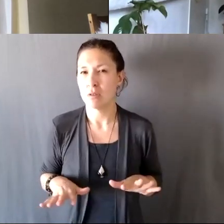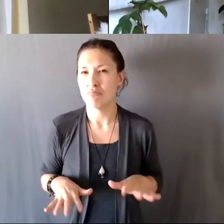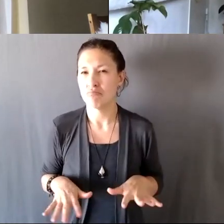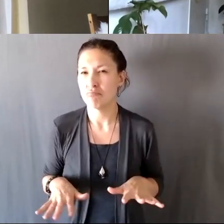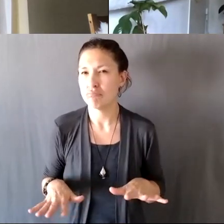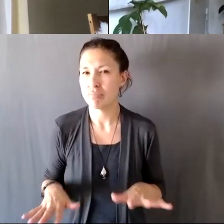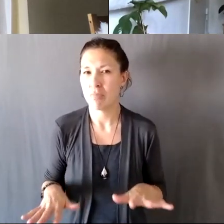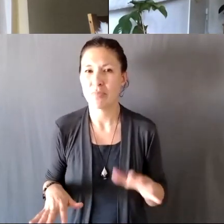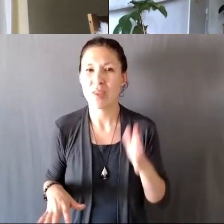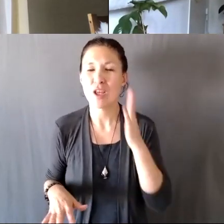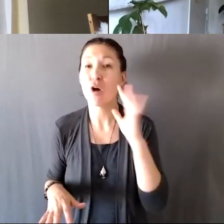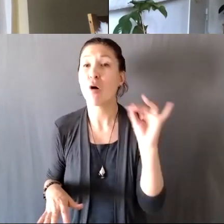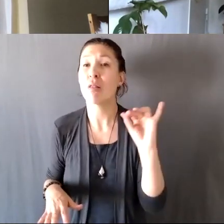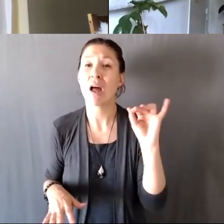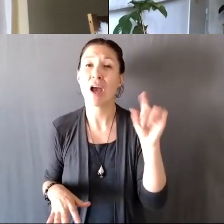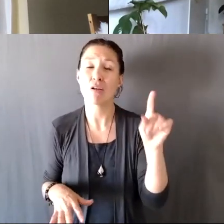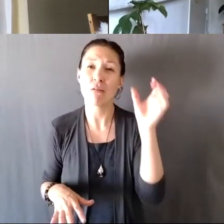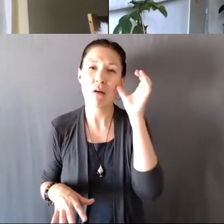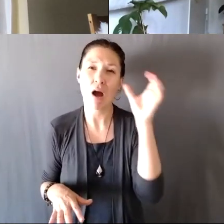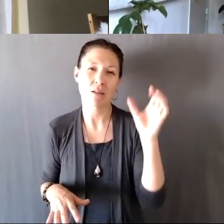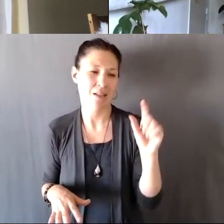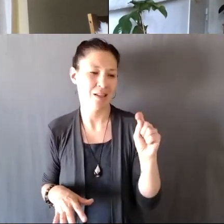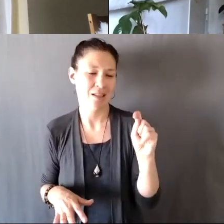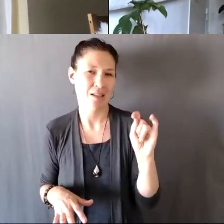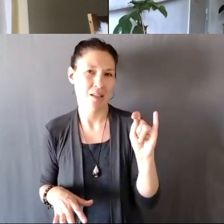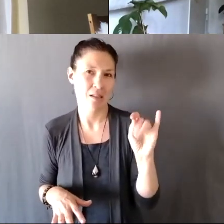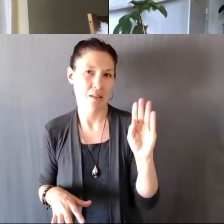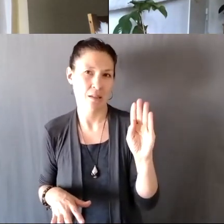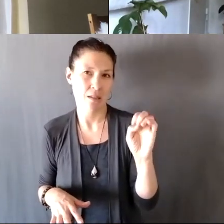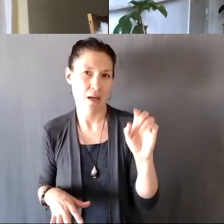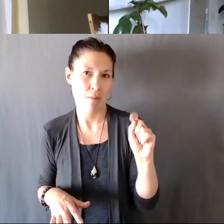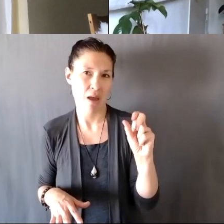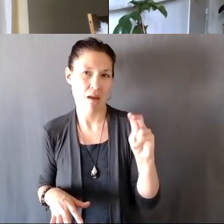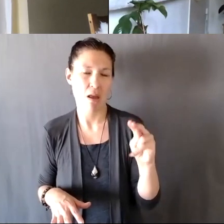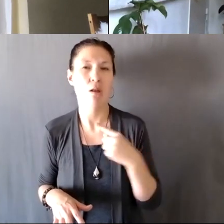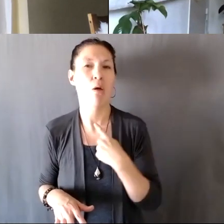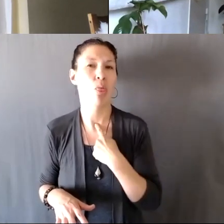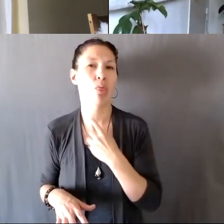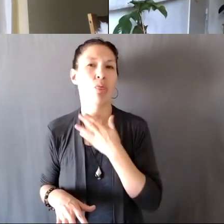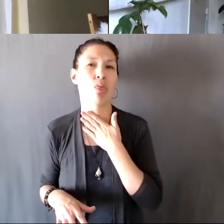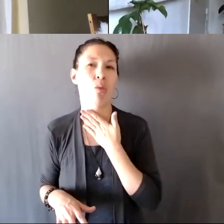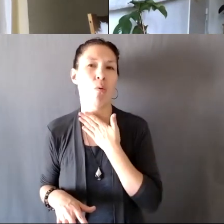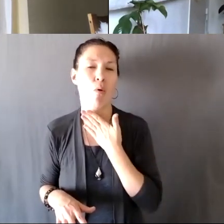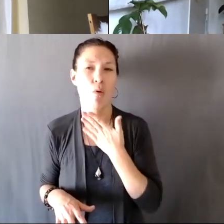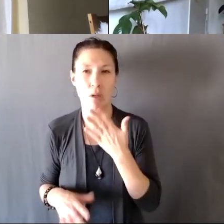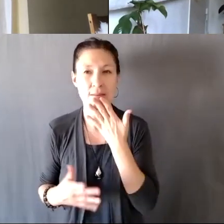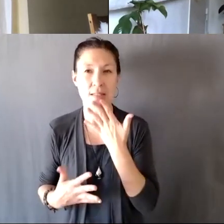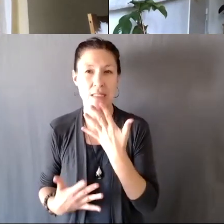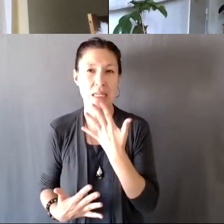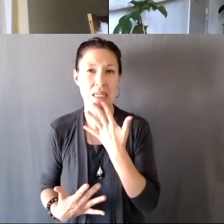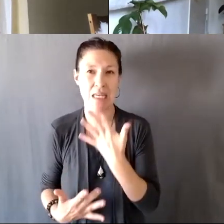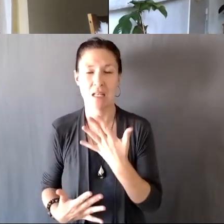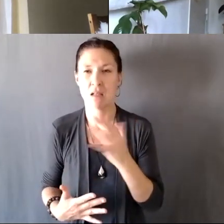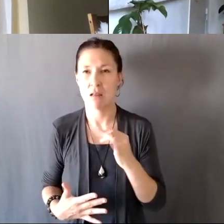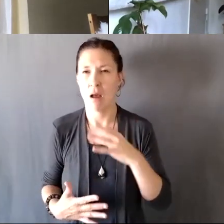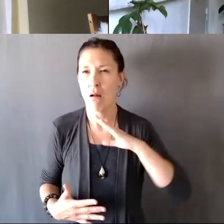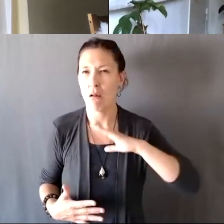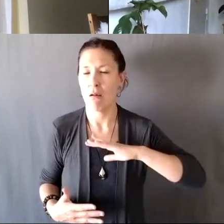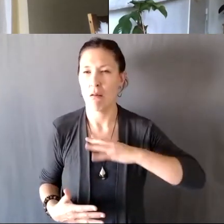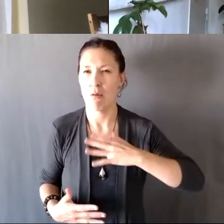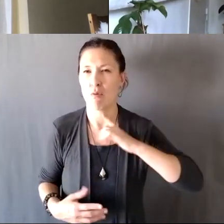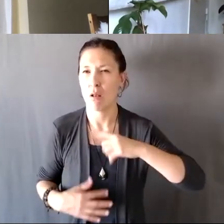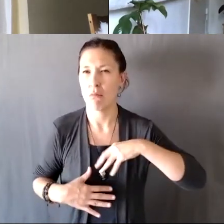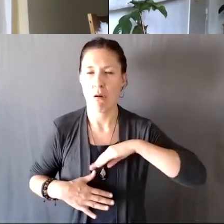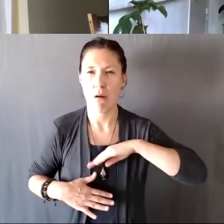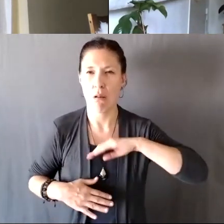throat singing, are very nourishing and healing for the body. In particular, if you get